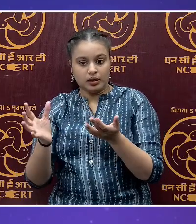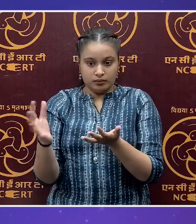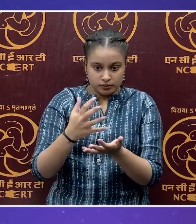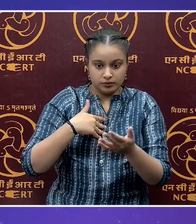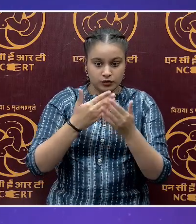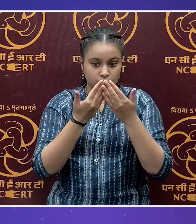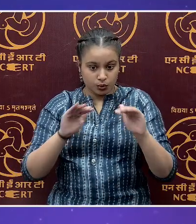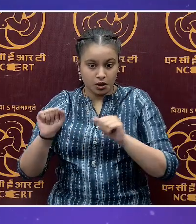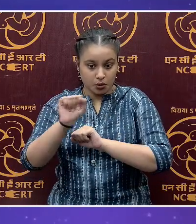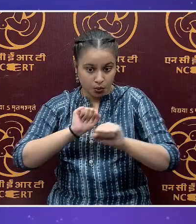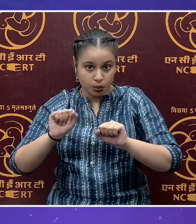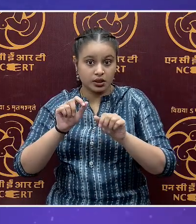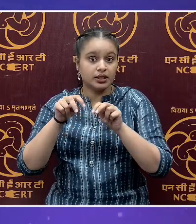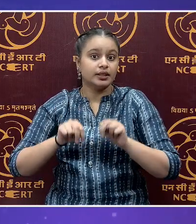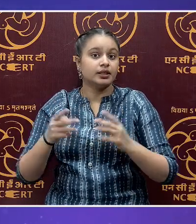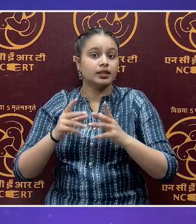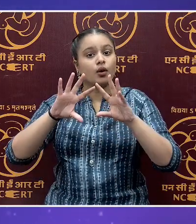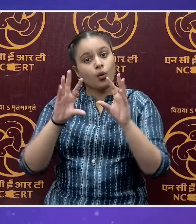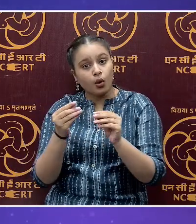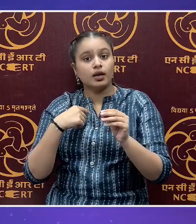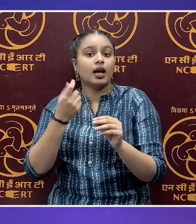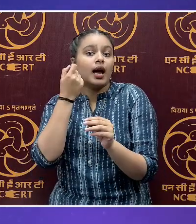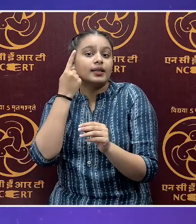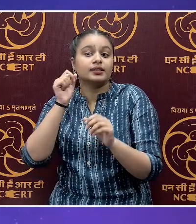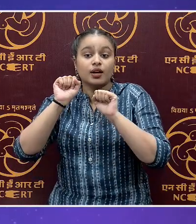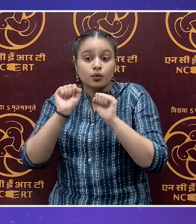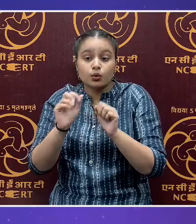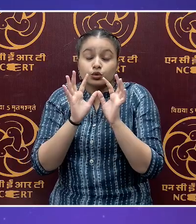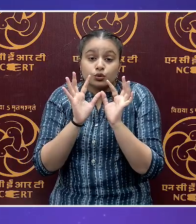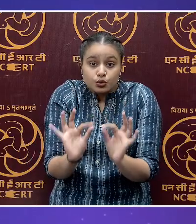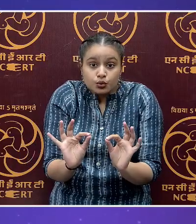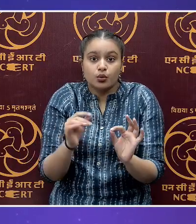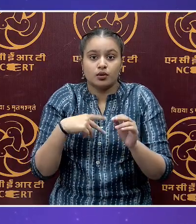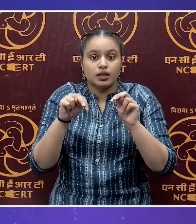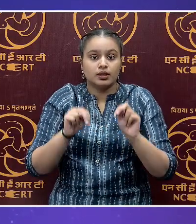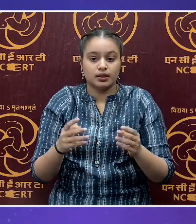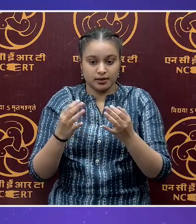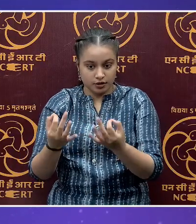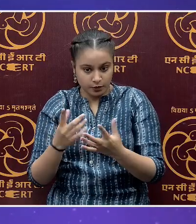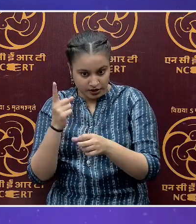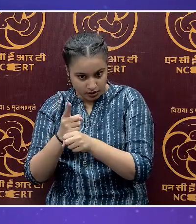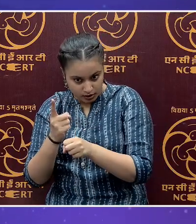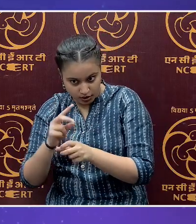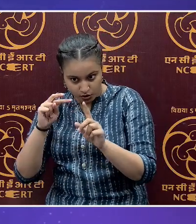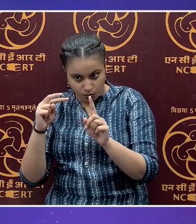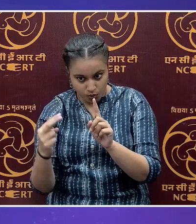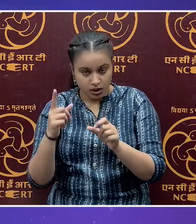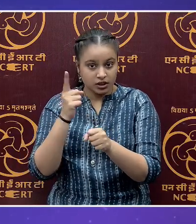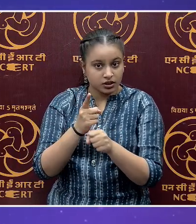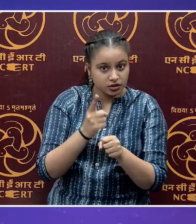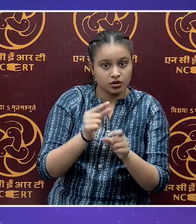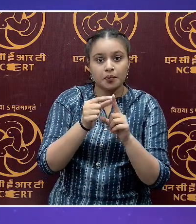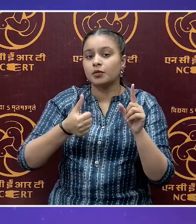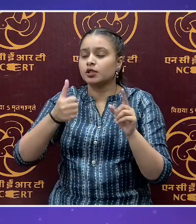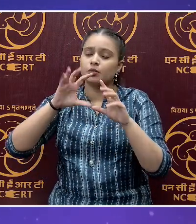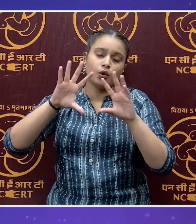students' requirement, as well as to understand the actual need of the field in terms of the special educator points of view, in terms of the teacher and principal points